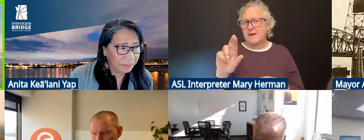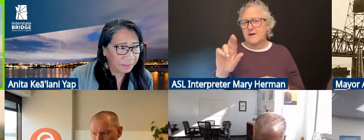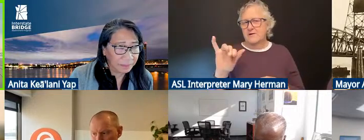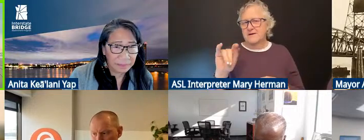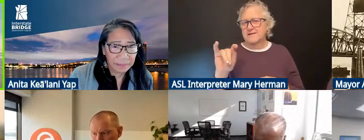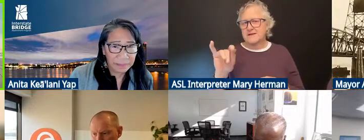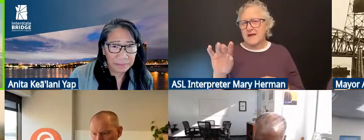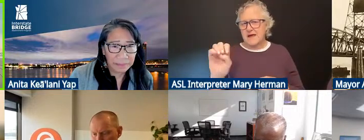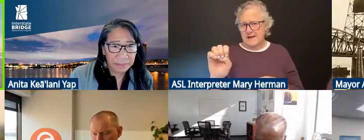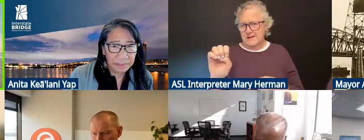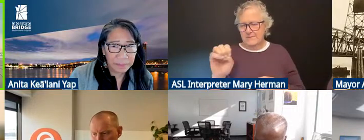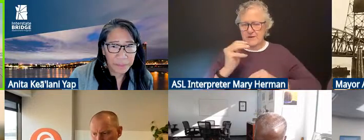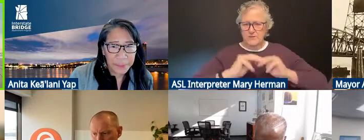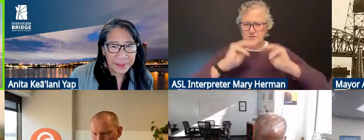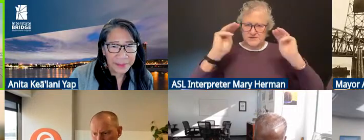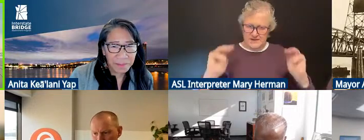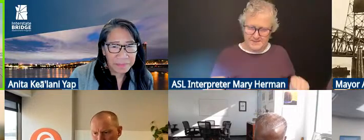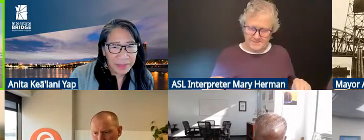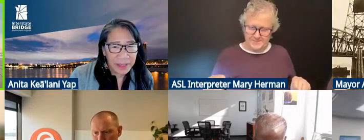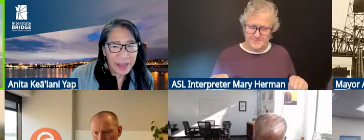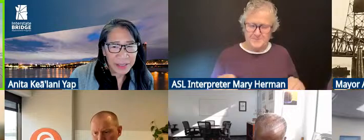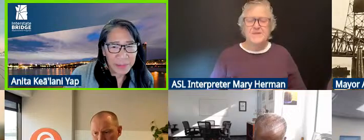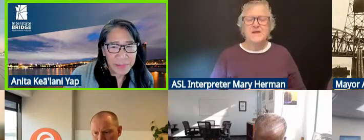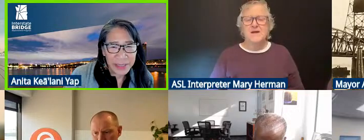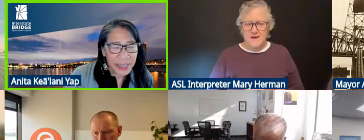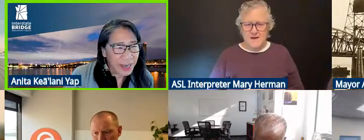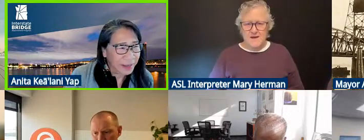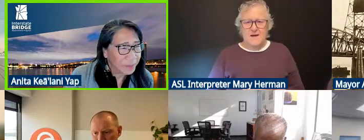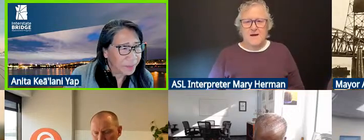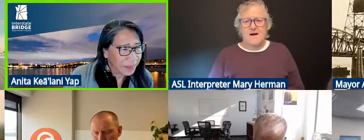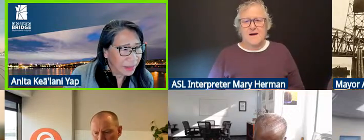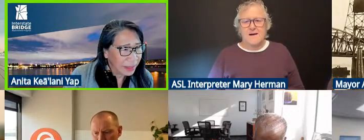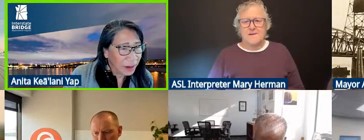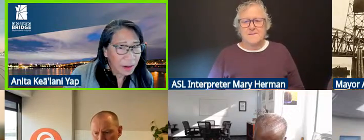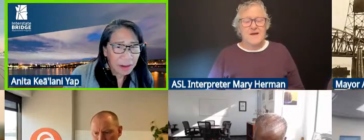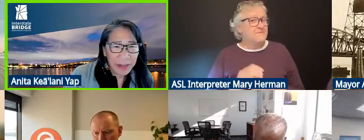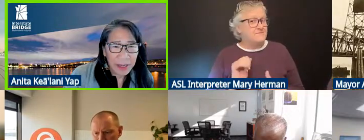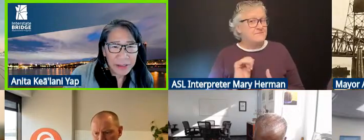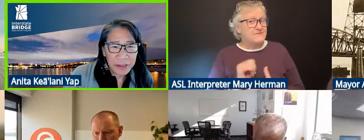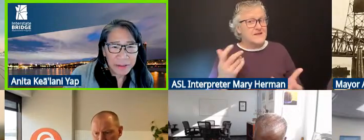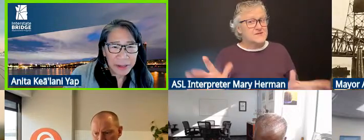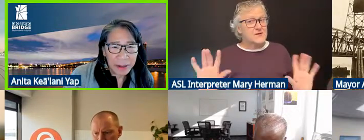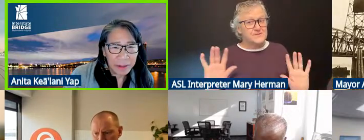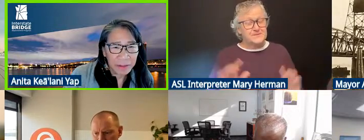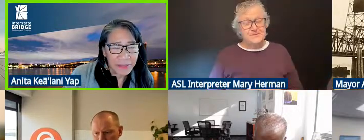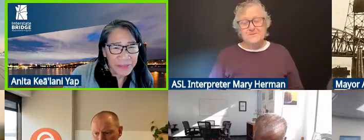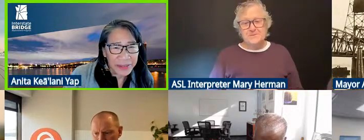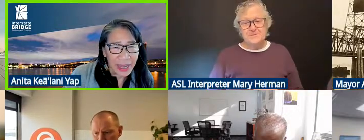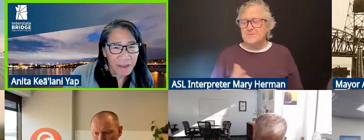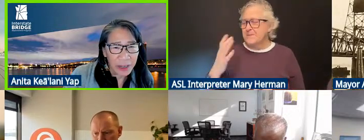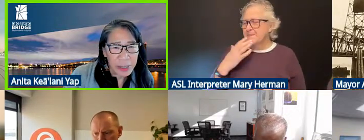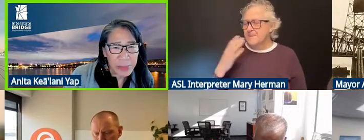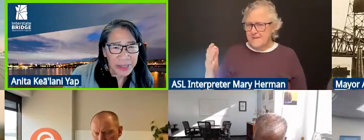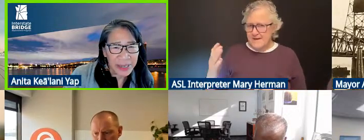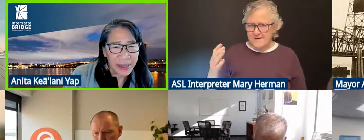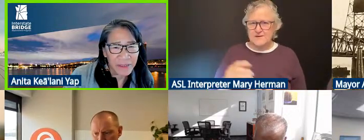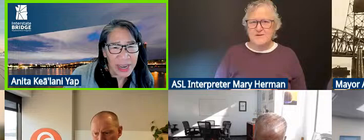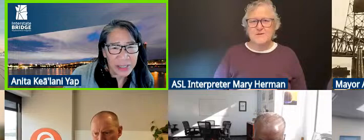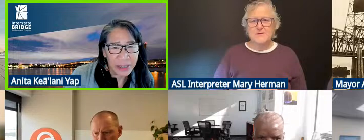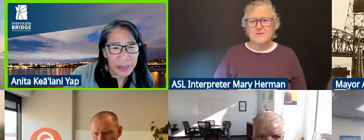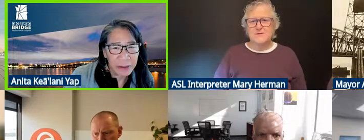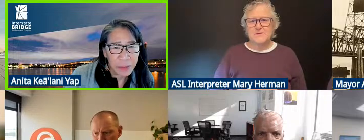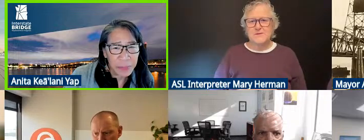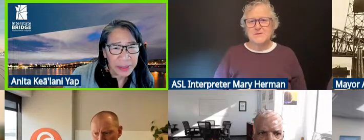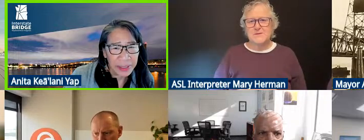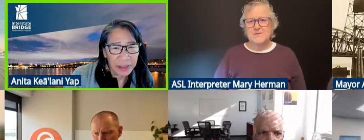port. And that's my update today. Thanks so much, Jack. We also are grateful to have our Community